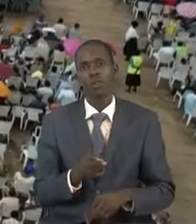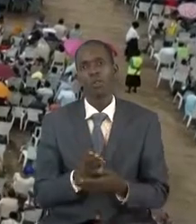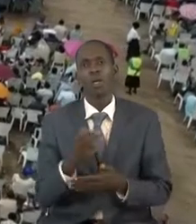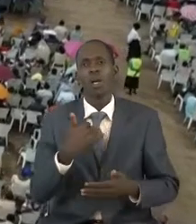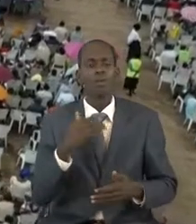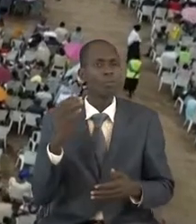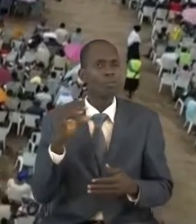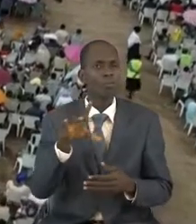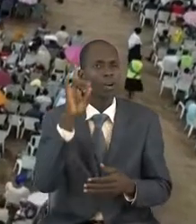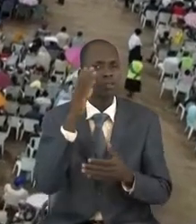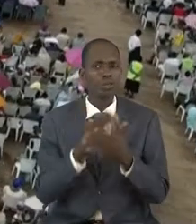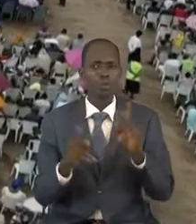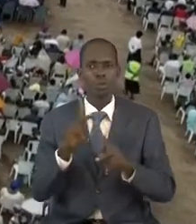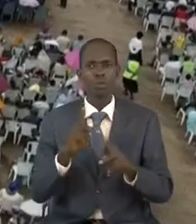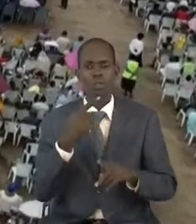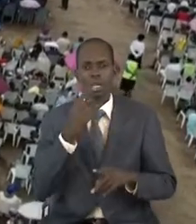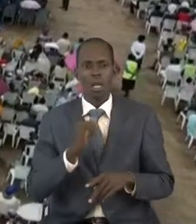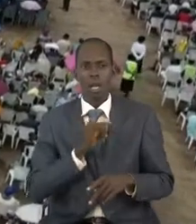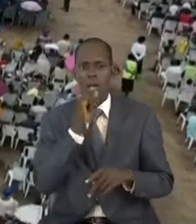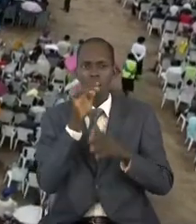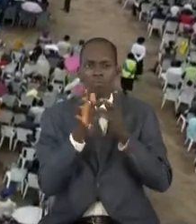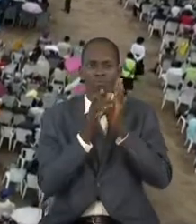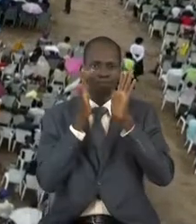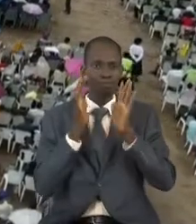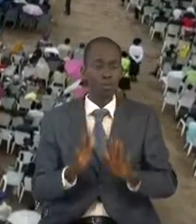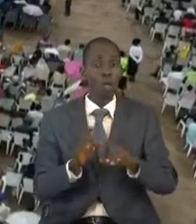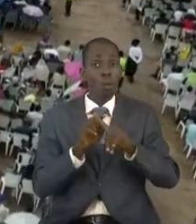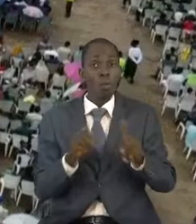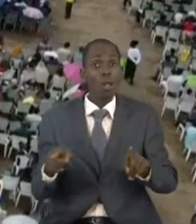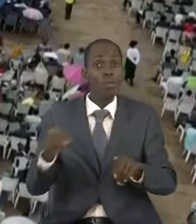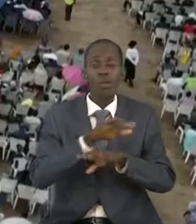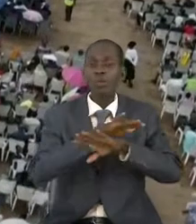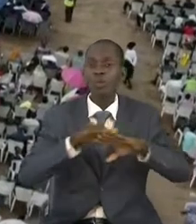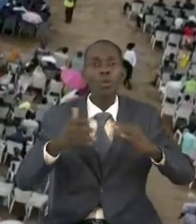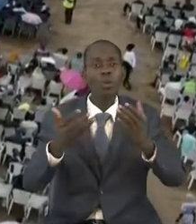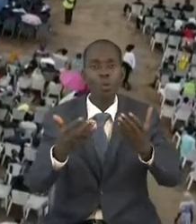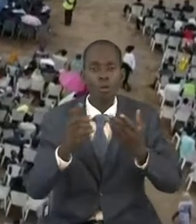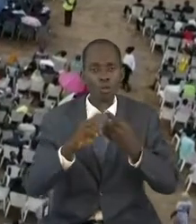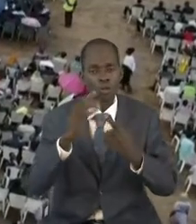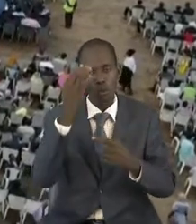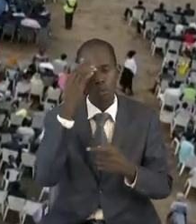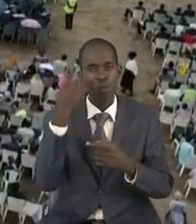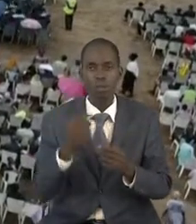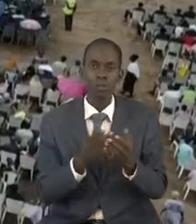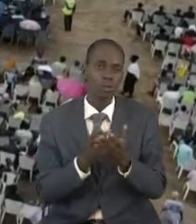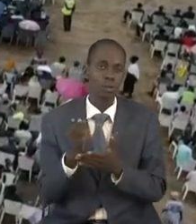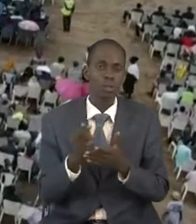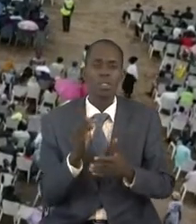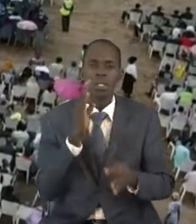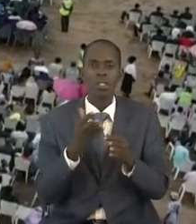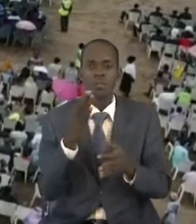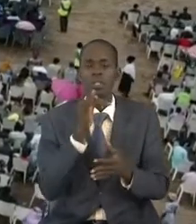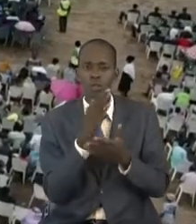say, I'm a Christian, but you know, they don't want to know the truth. If there's something, an area of their lives,